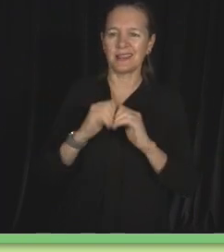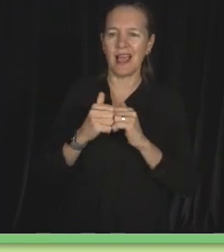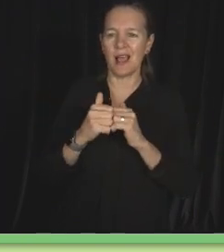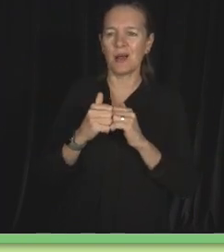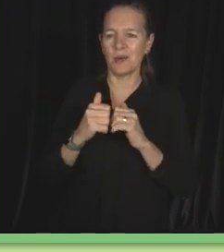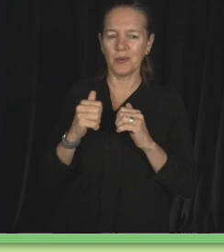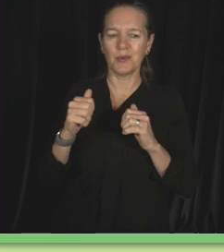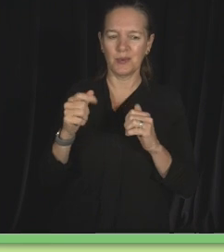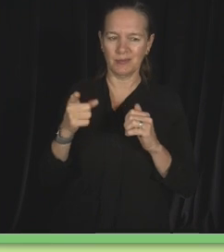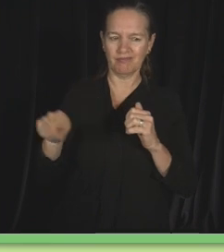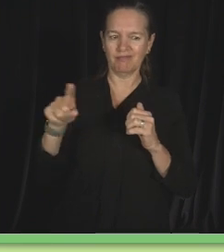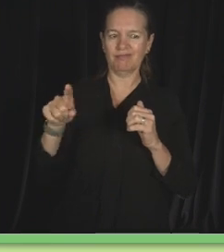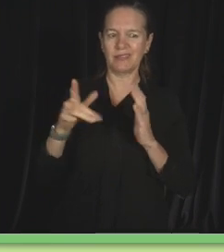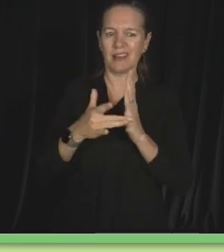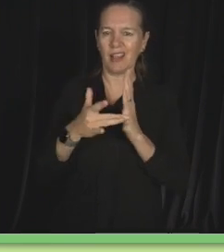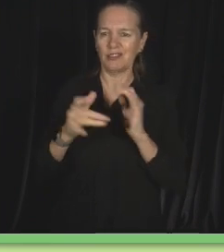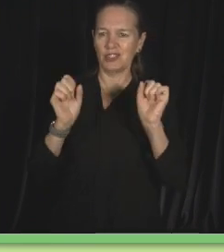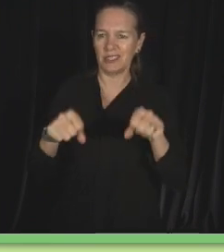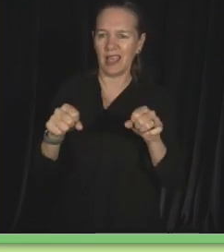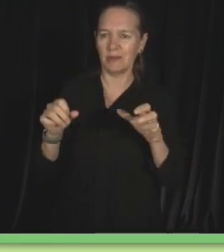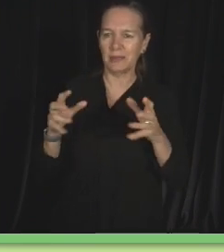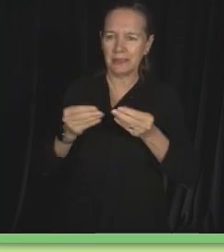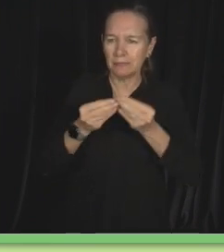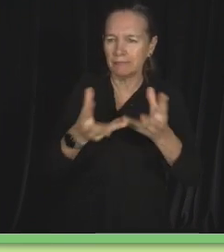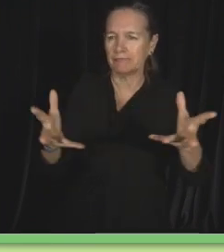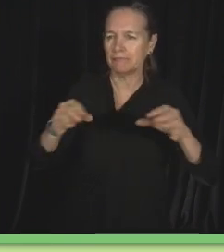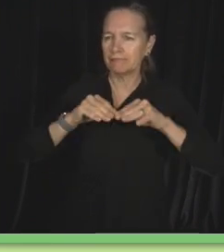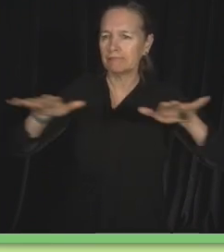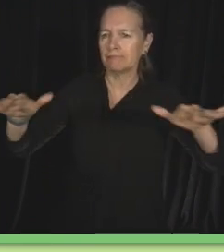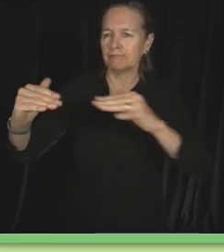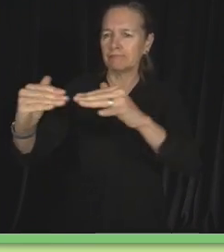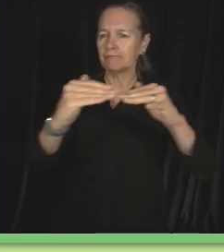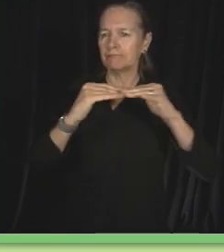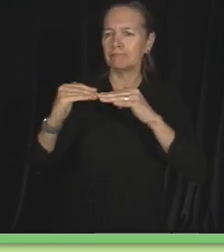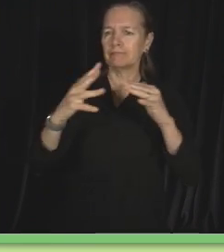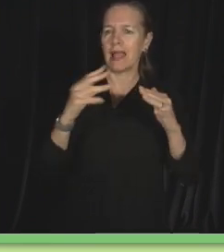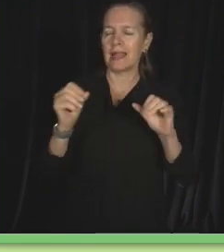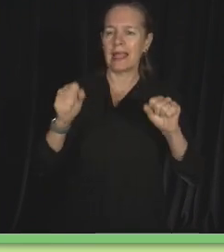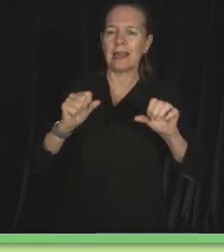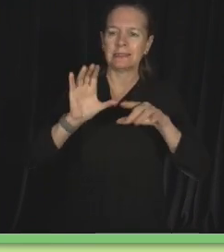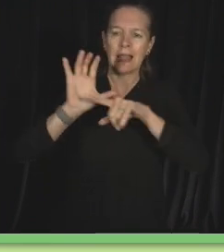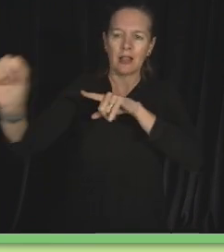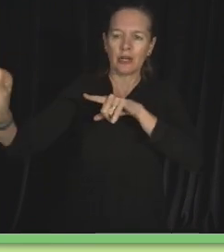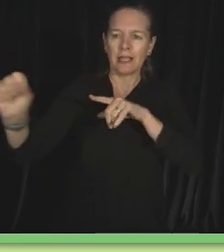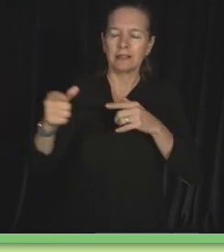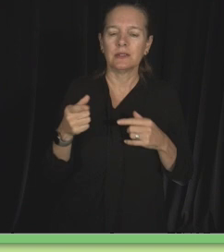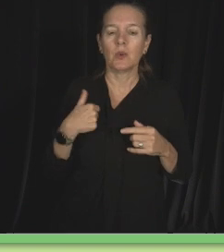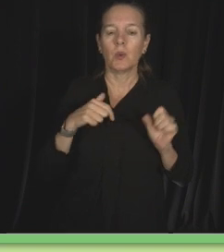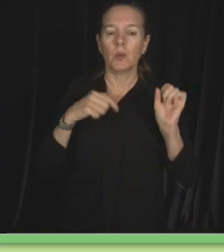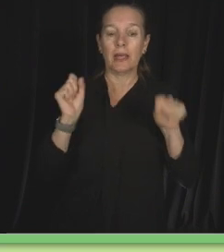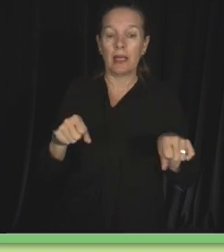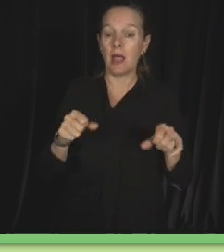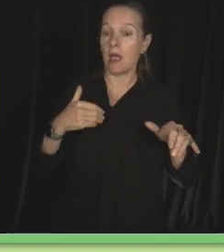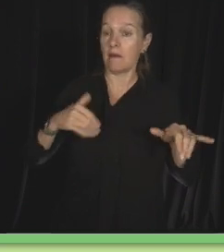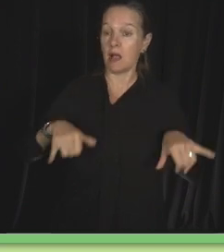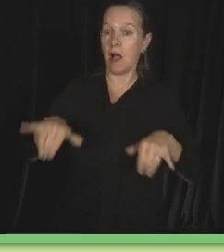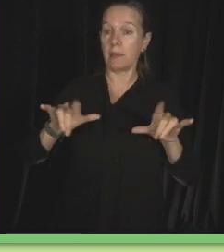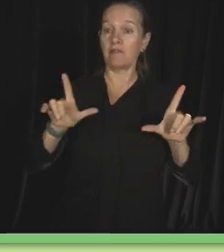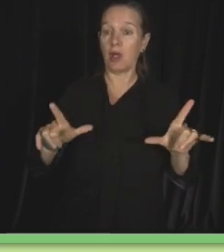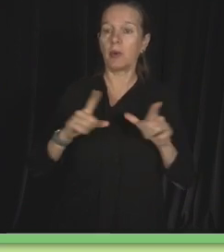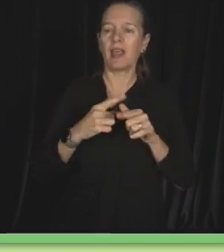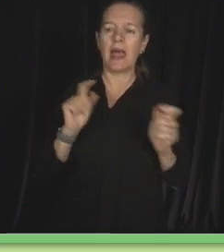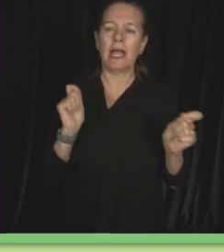democratized and where innovation truly accelerates. We're able to build common frameworks, we're able to iterate faster and go